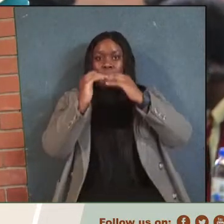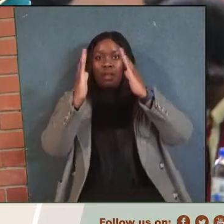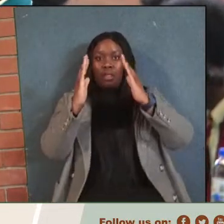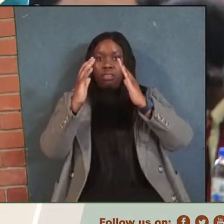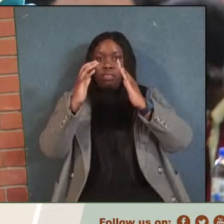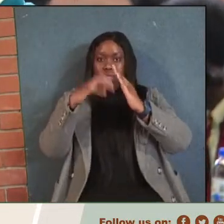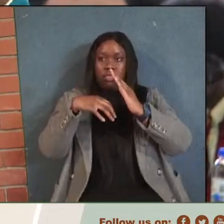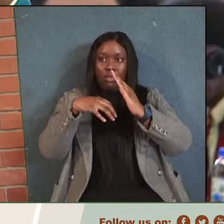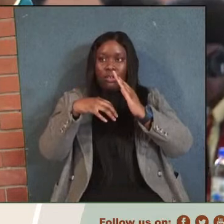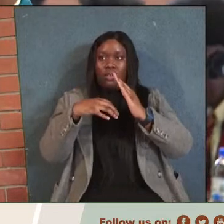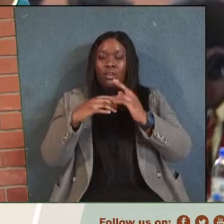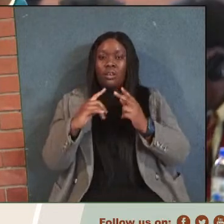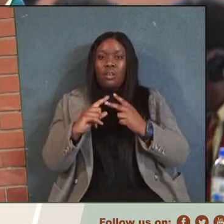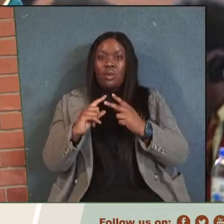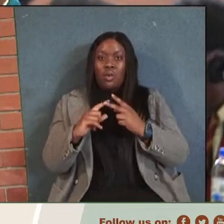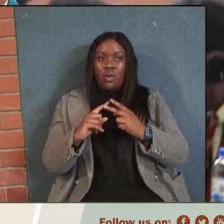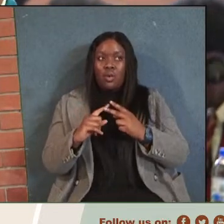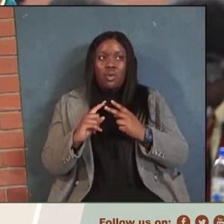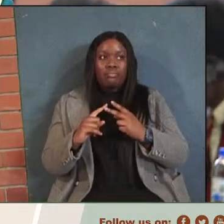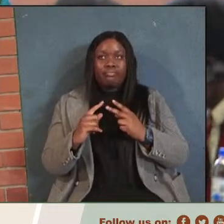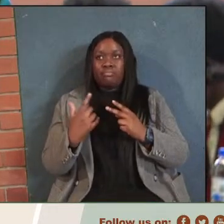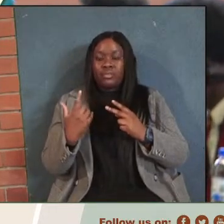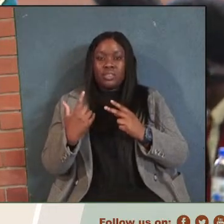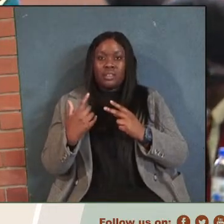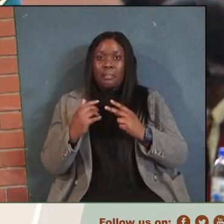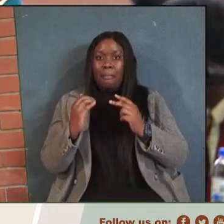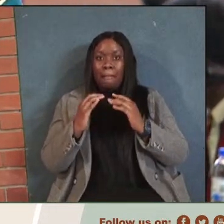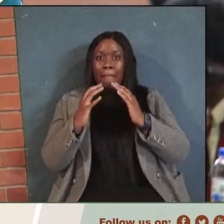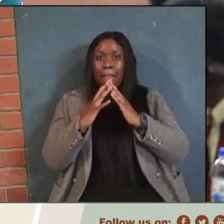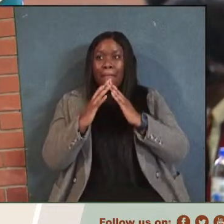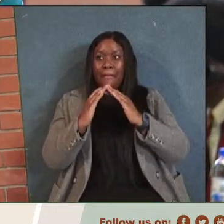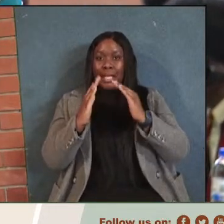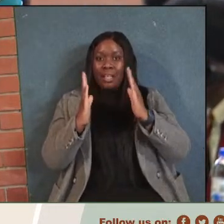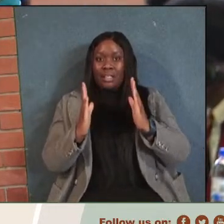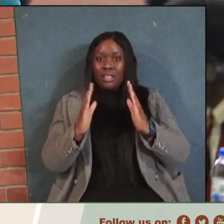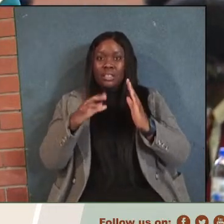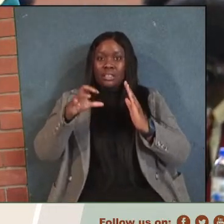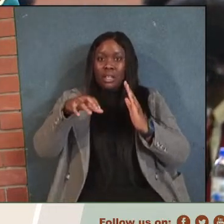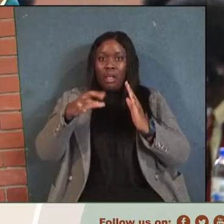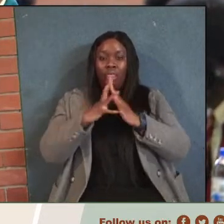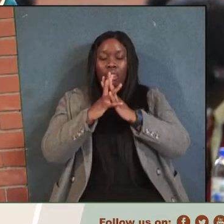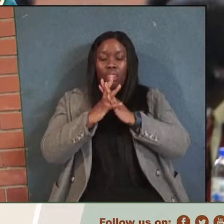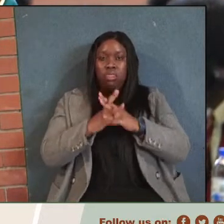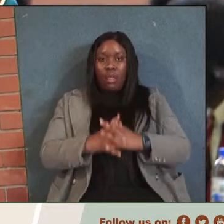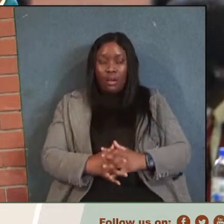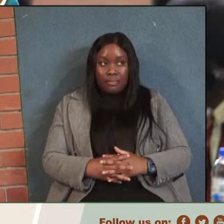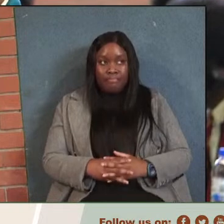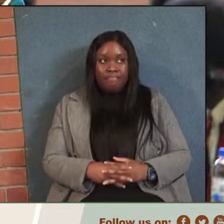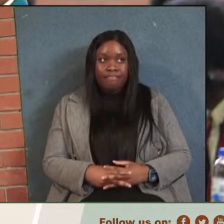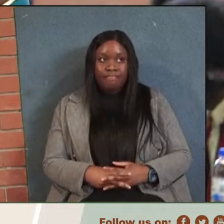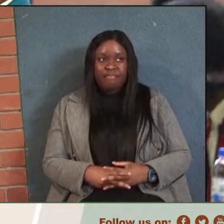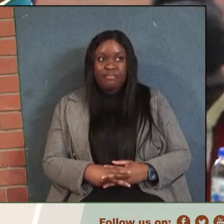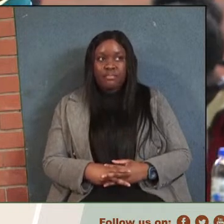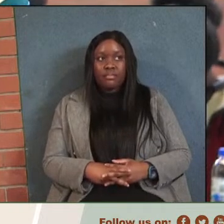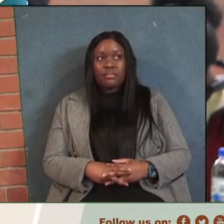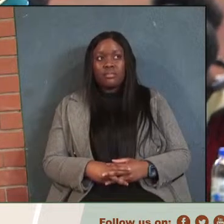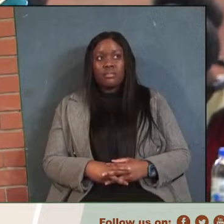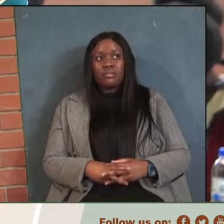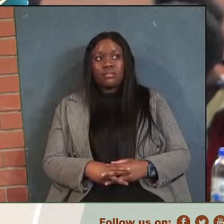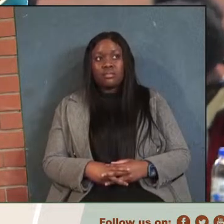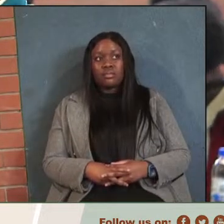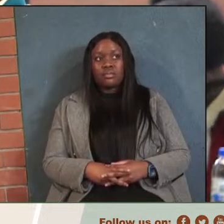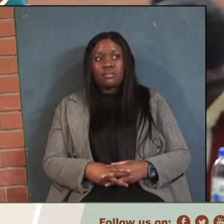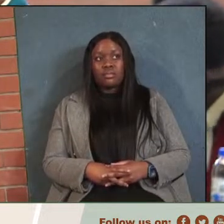buildings. Taking Carlton Jones Secondary School and Tukulegile as examples of such incidents. Now, second of